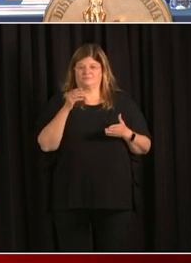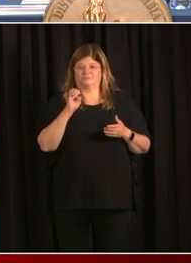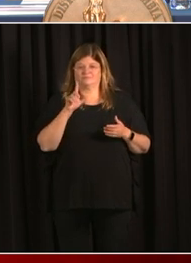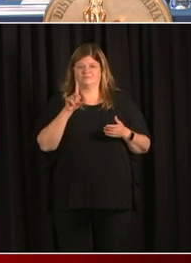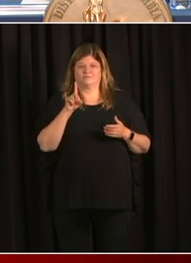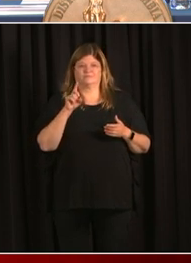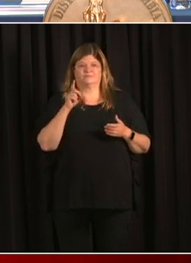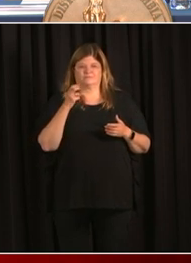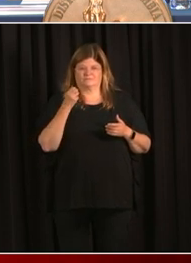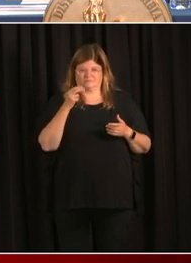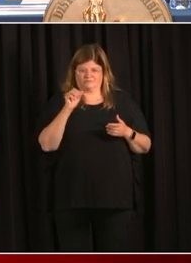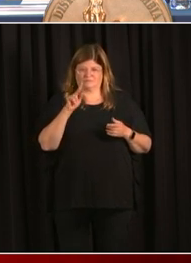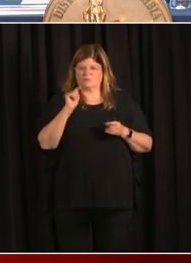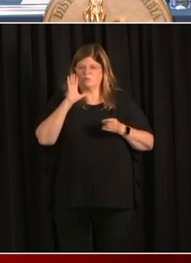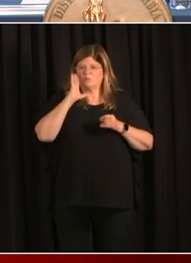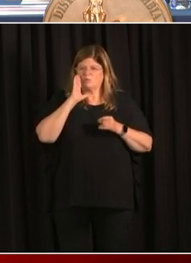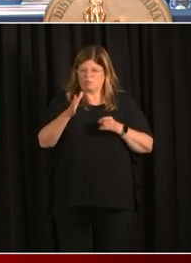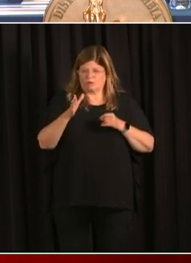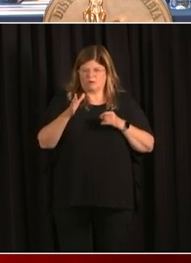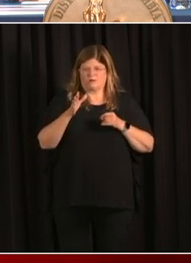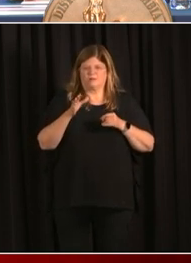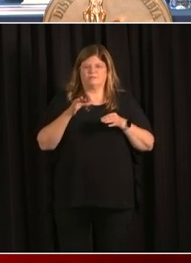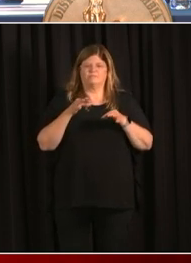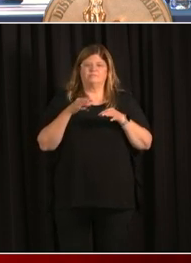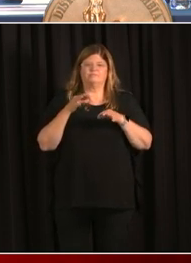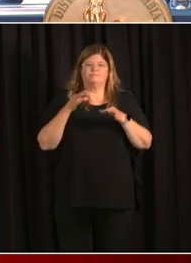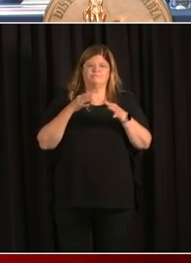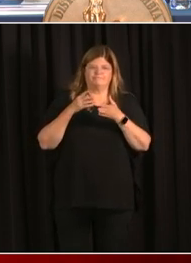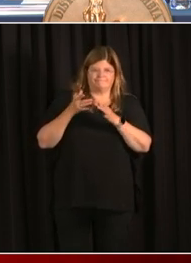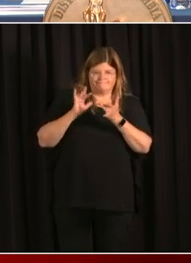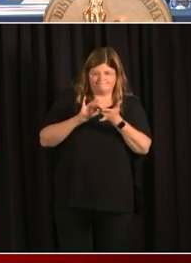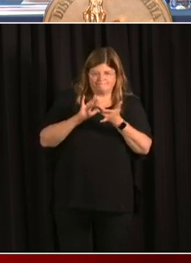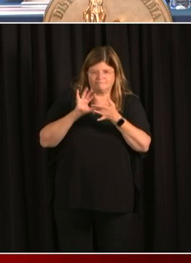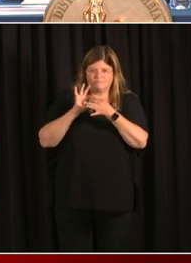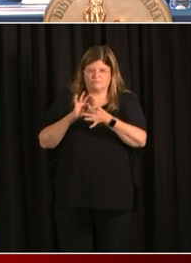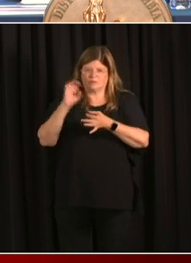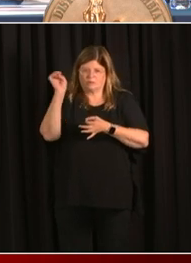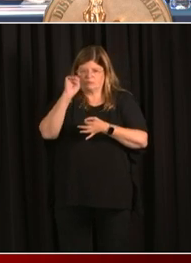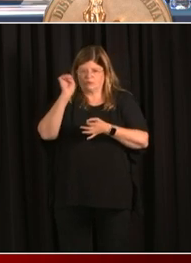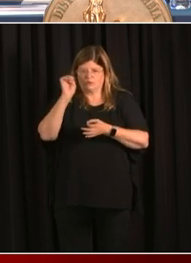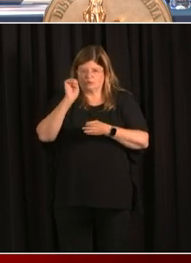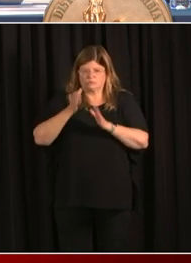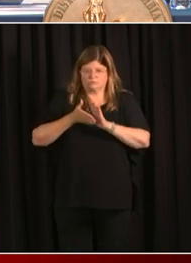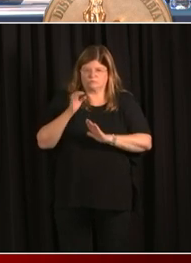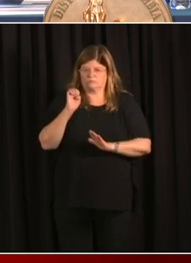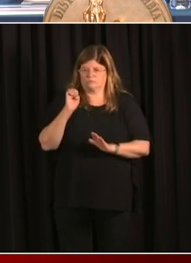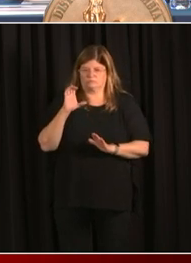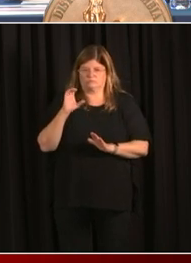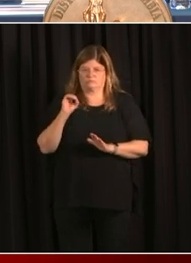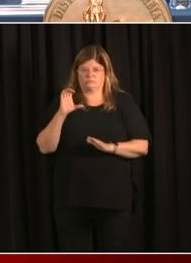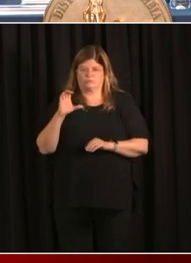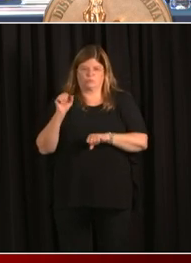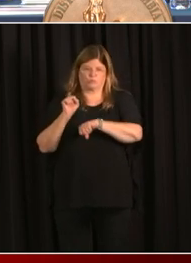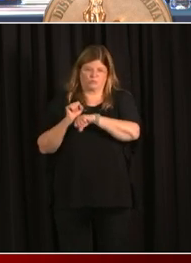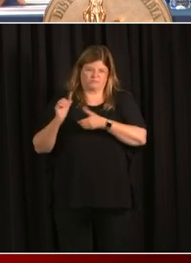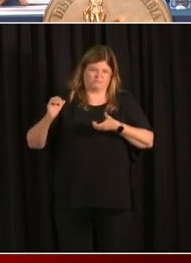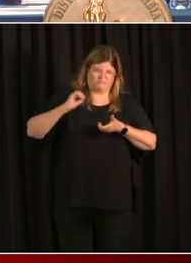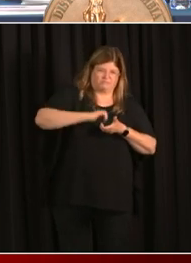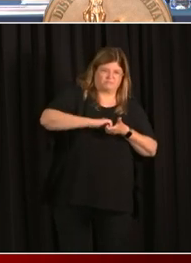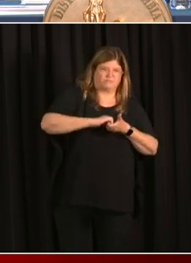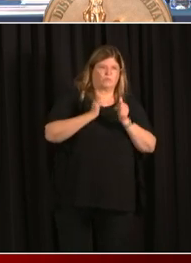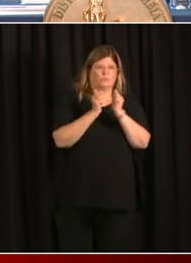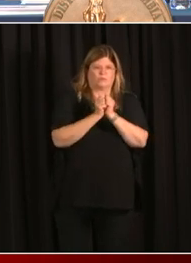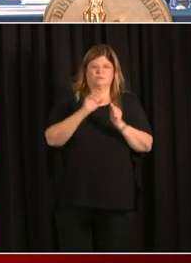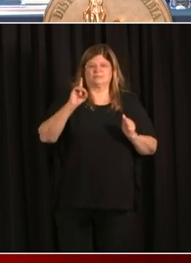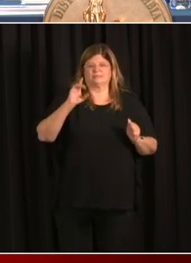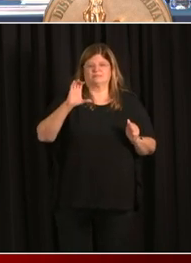of contact from the Emergency Operations Center, working with DCPS on all it needs